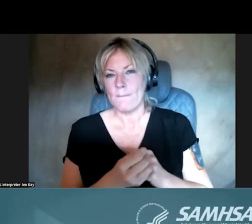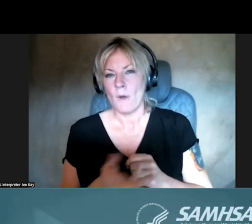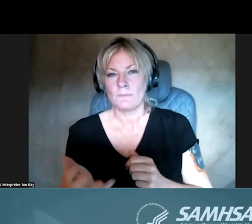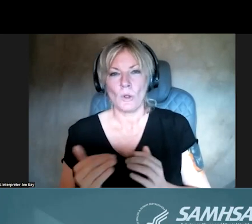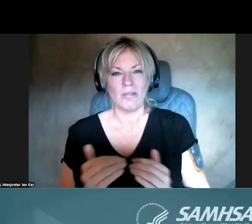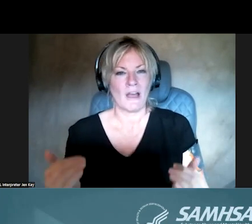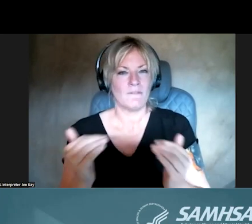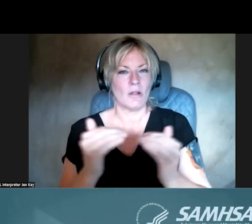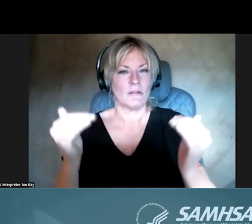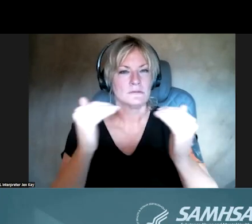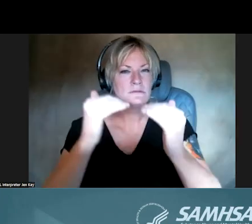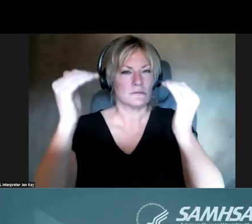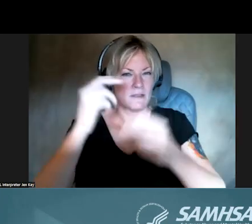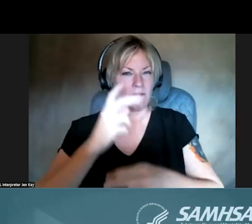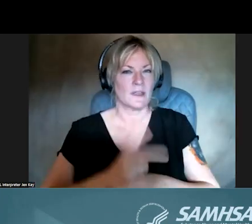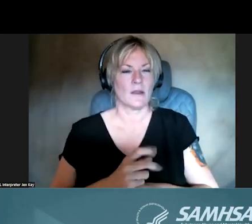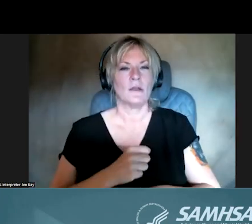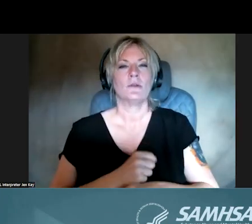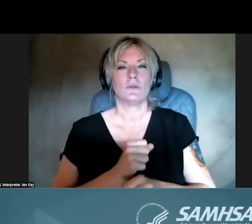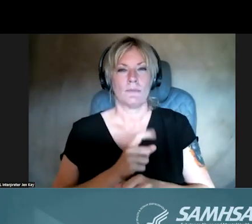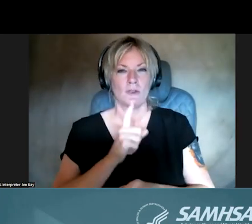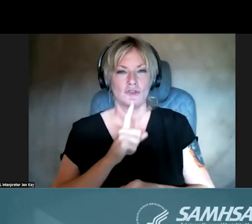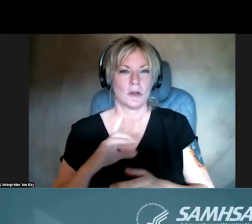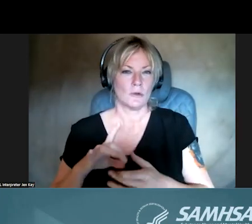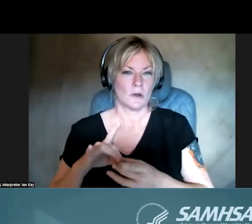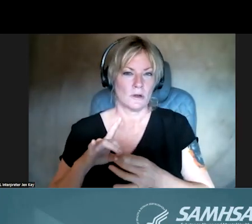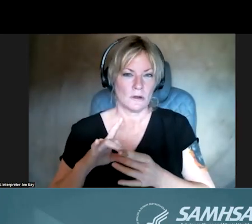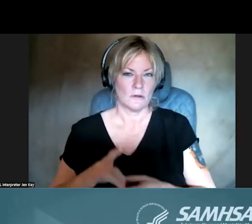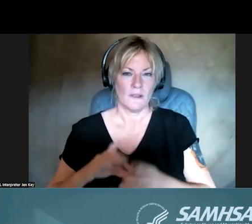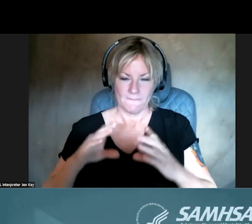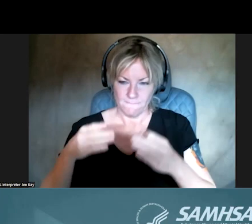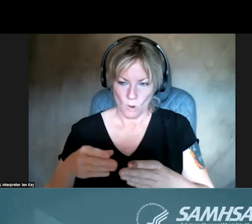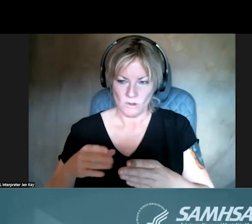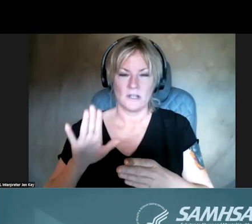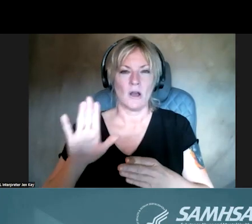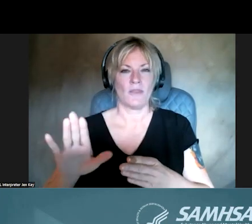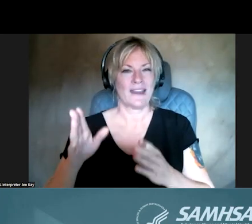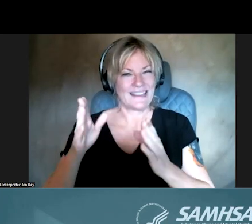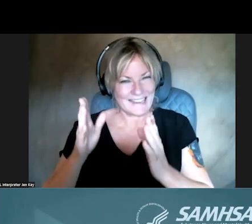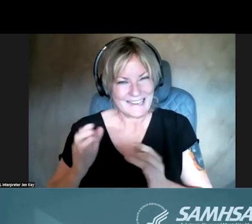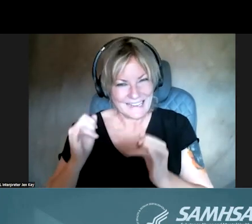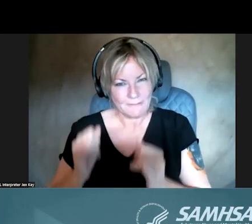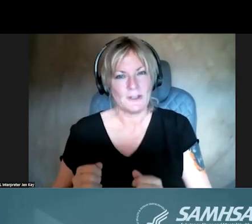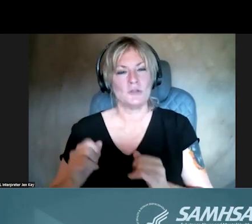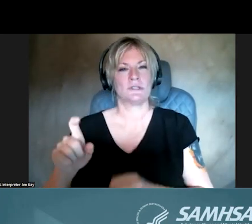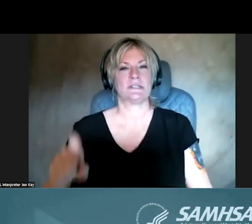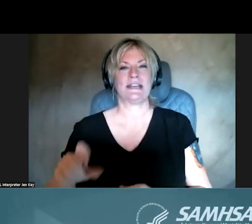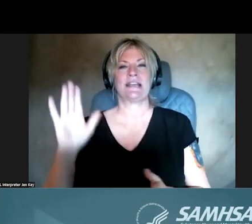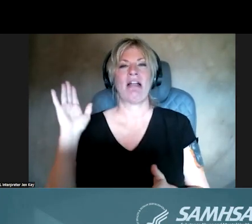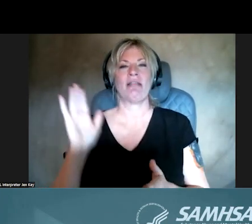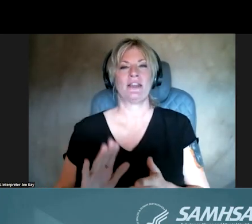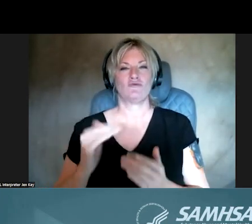care to make sure that we are anchoring on the individual's state of need, thinking about a least restrictive setting, but also